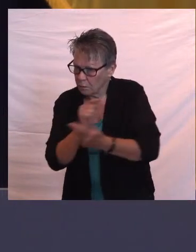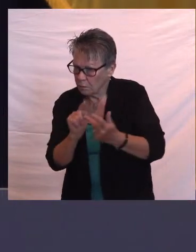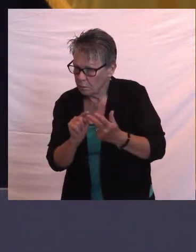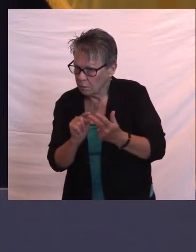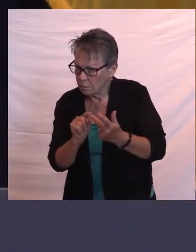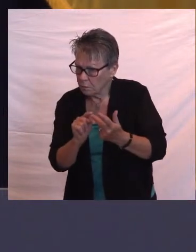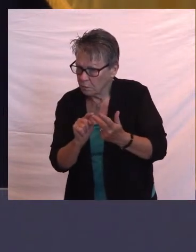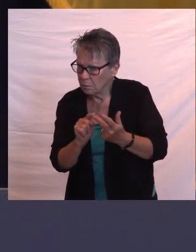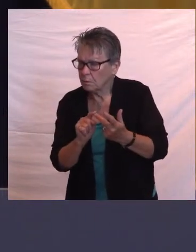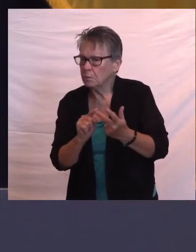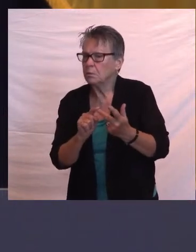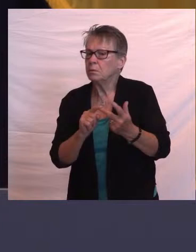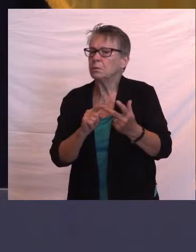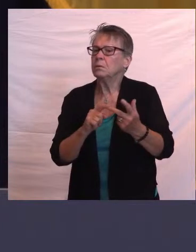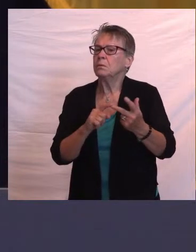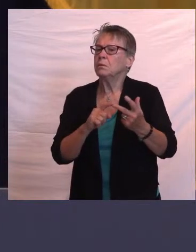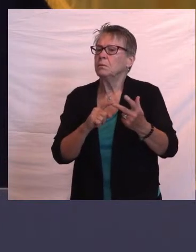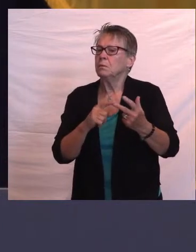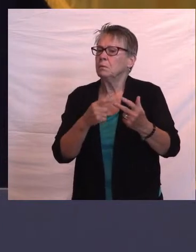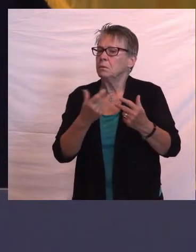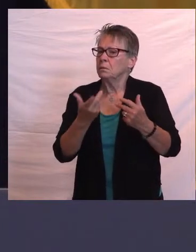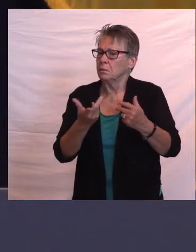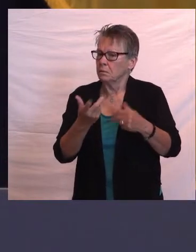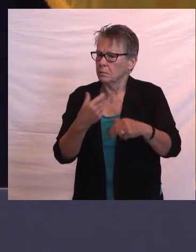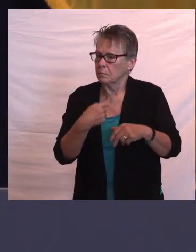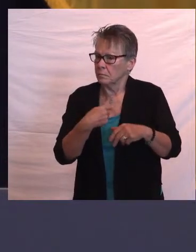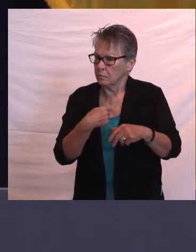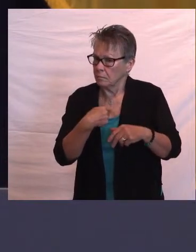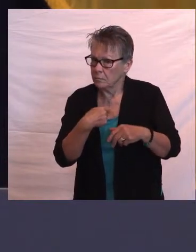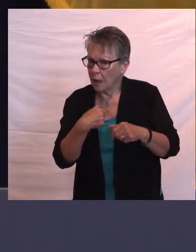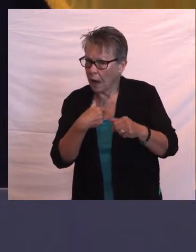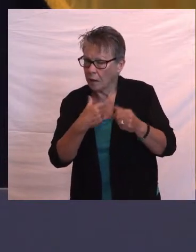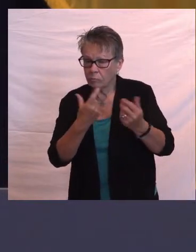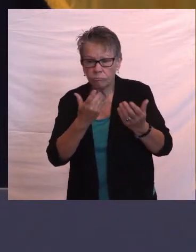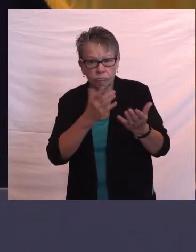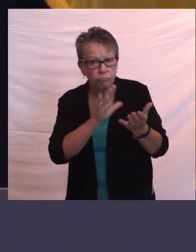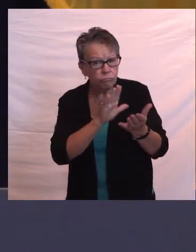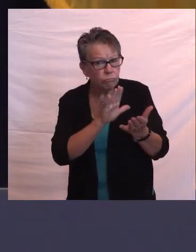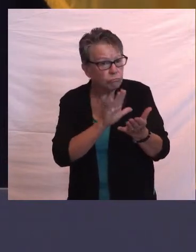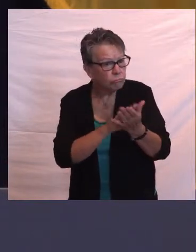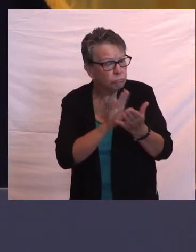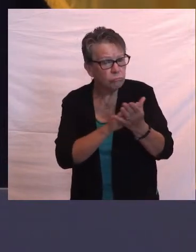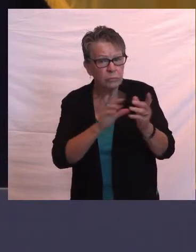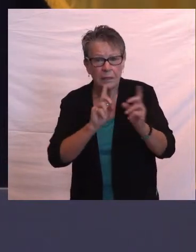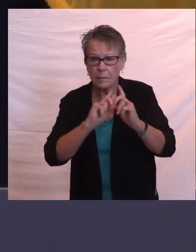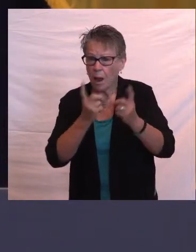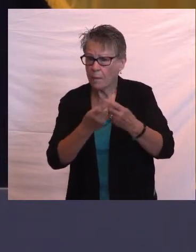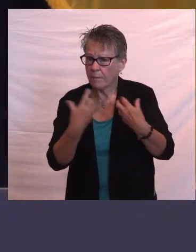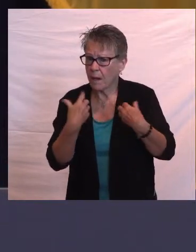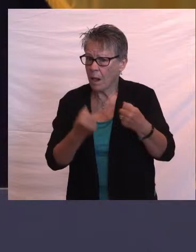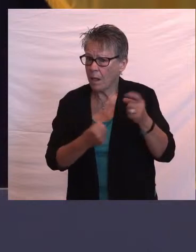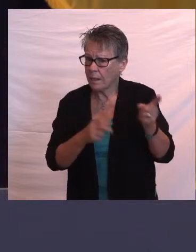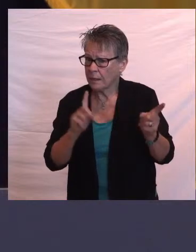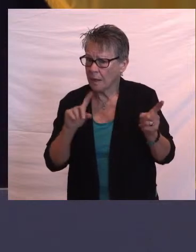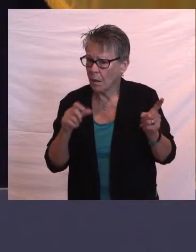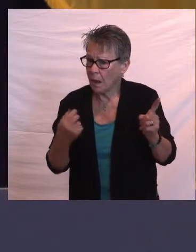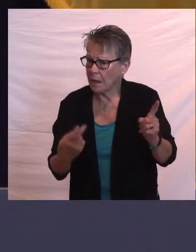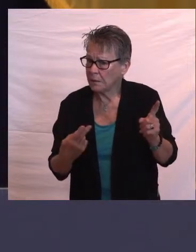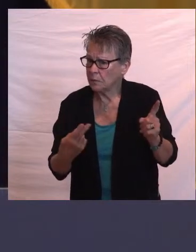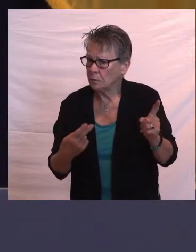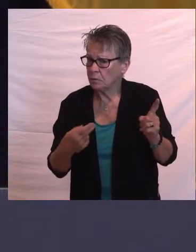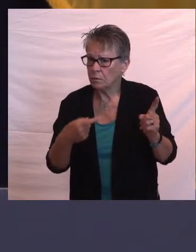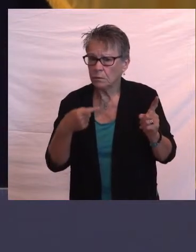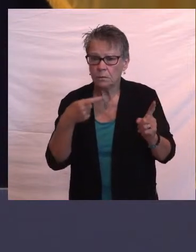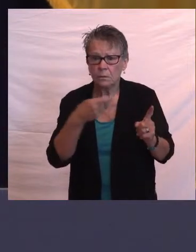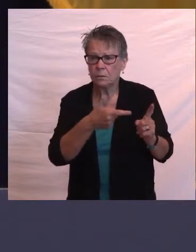Judy and her team, including Tina, a lot of credit for this, we de-bureaucratized this process. So we never asked